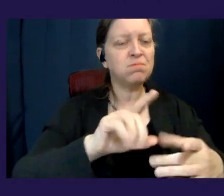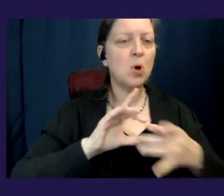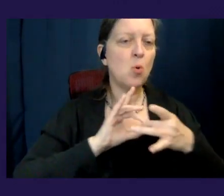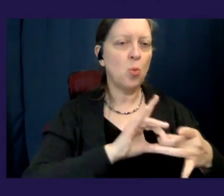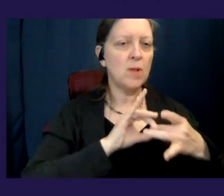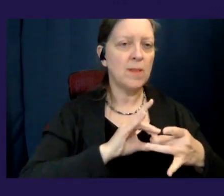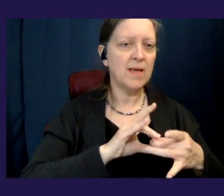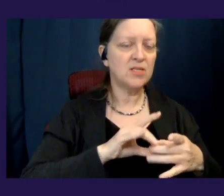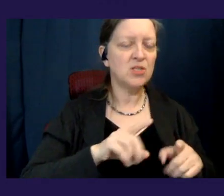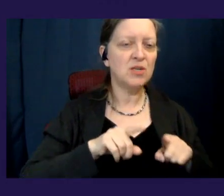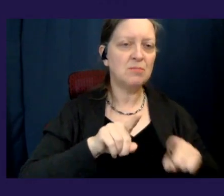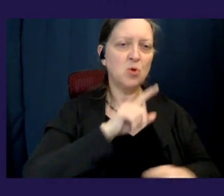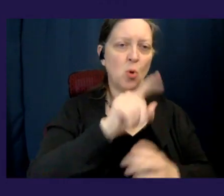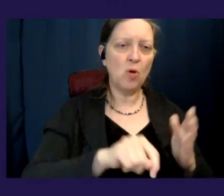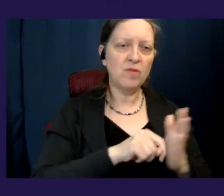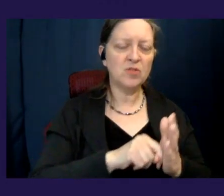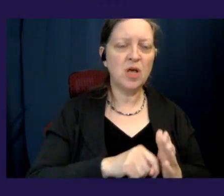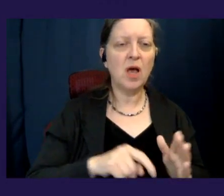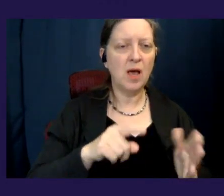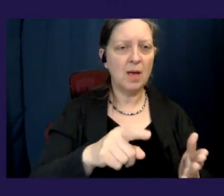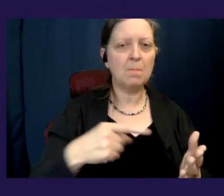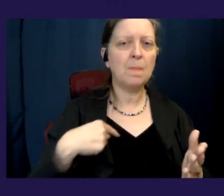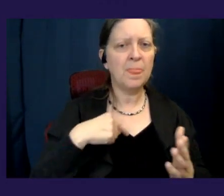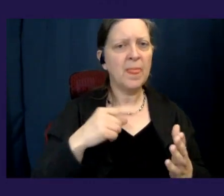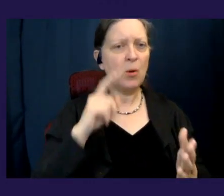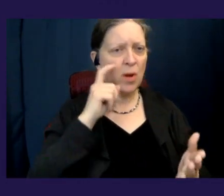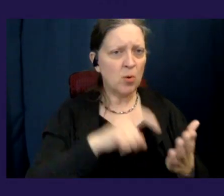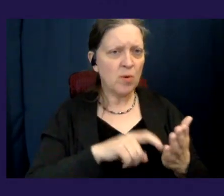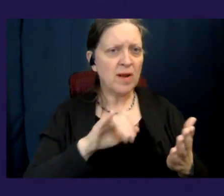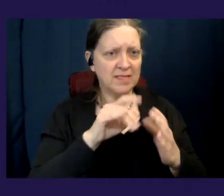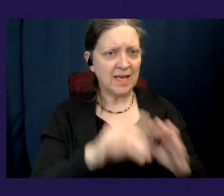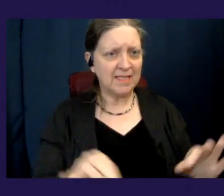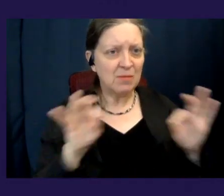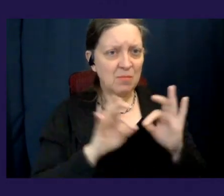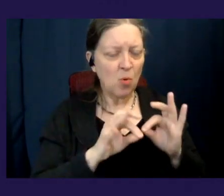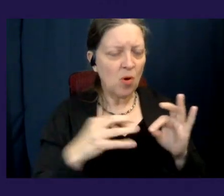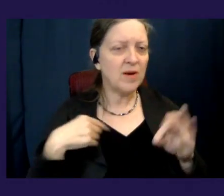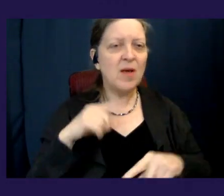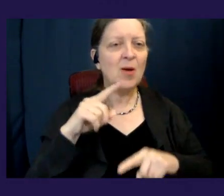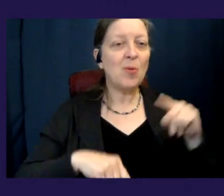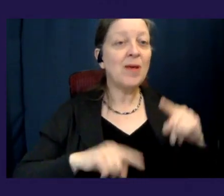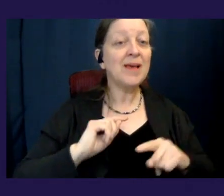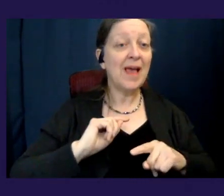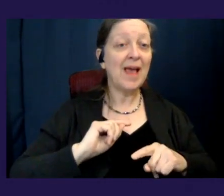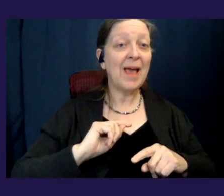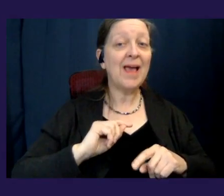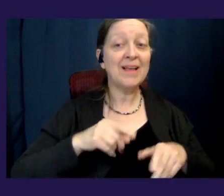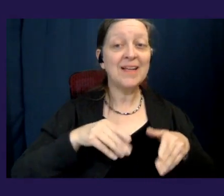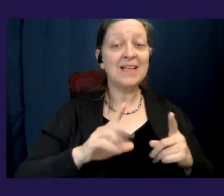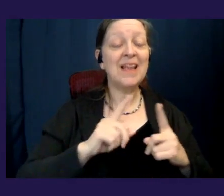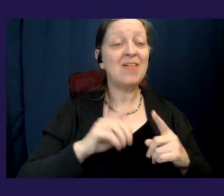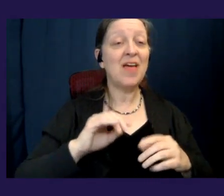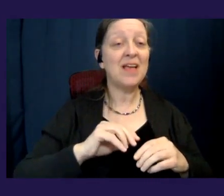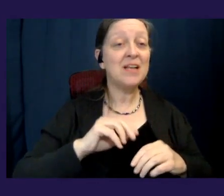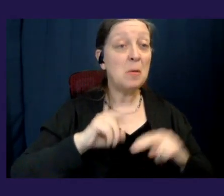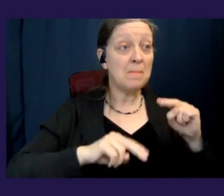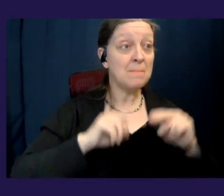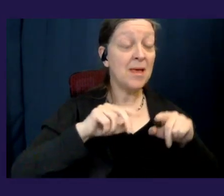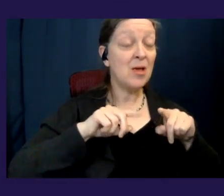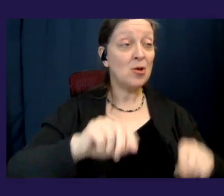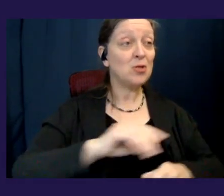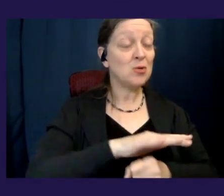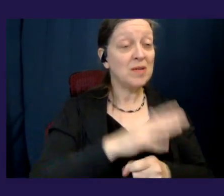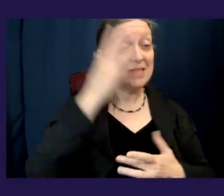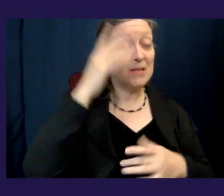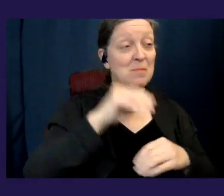can't let them essentially wither on the vine with all of these relationships that were built during the pandemic. And I think, in terms